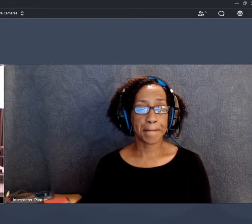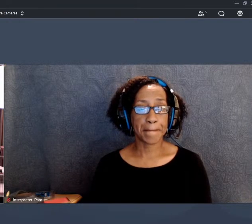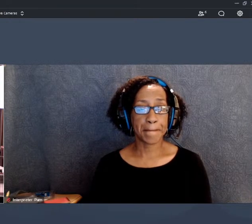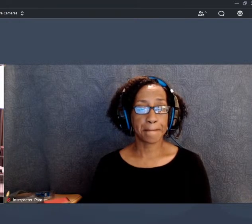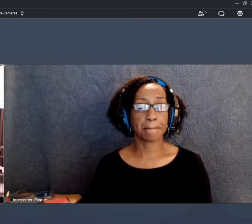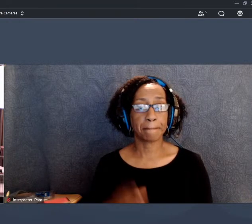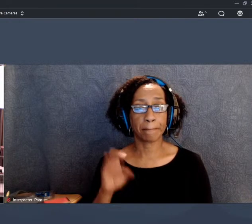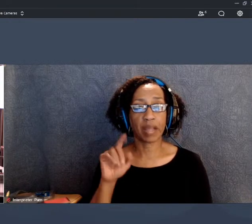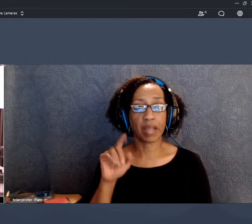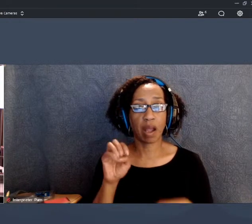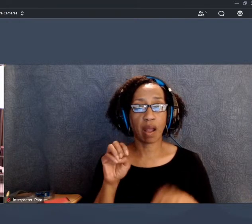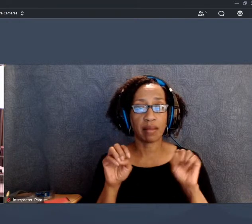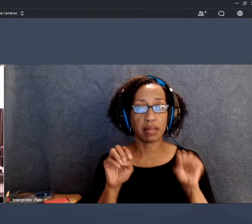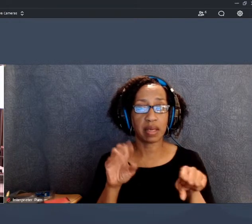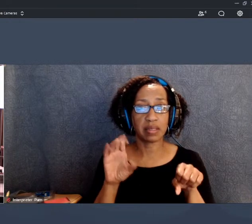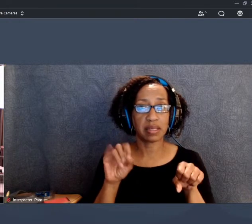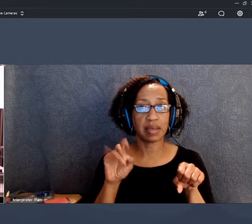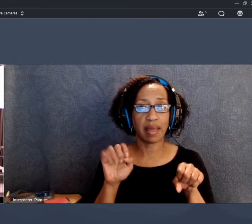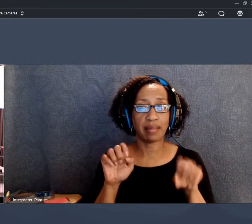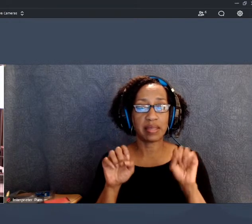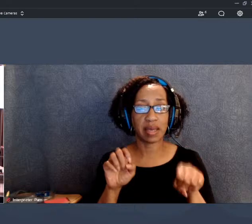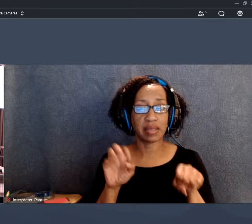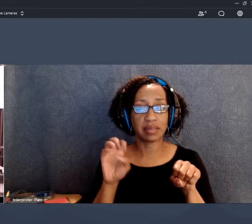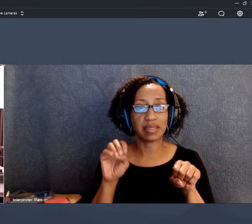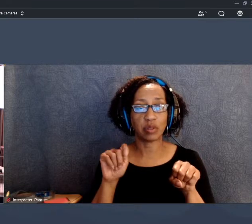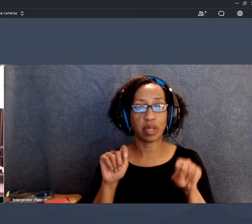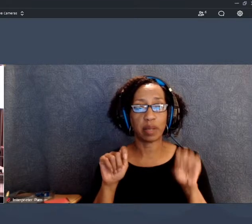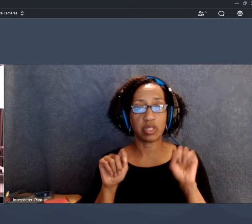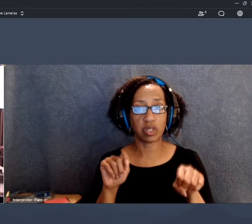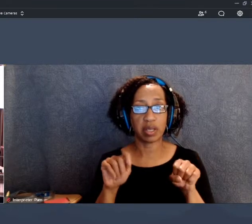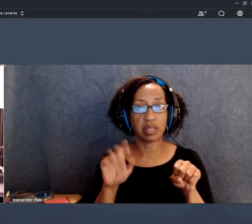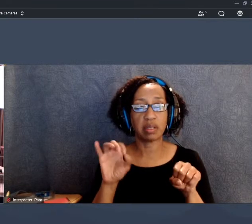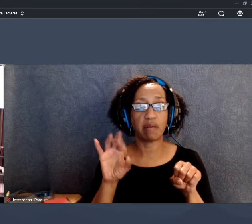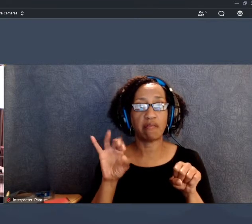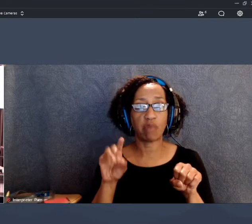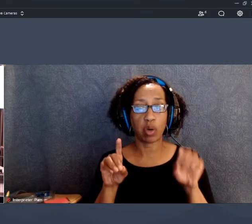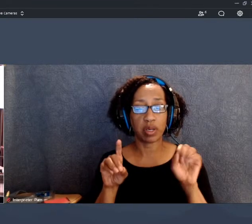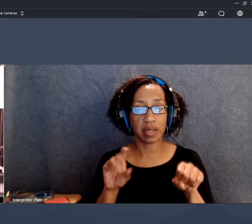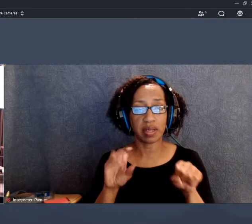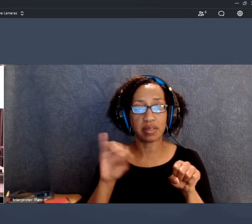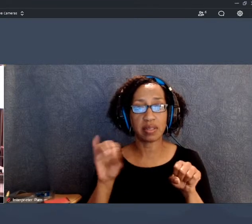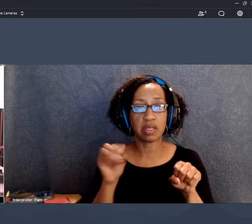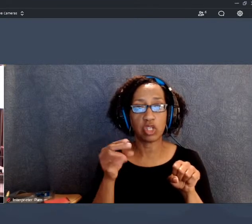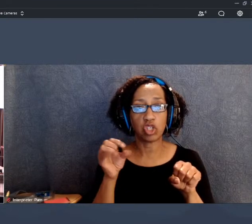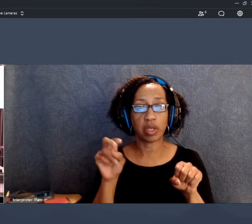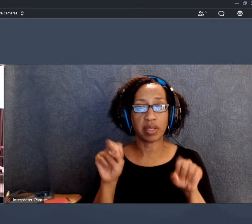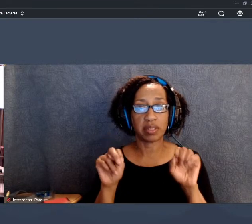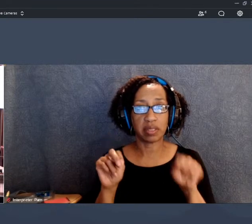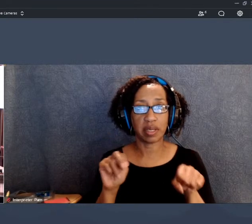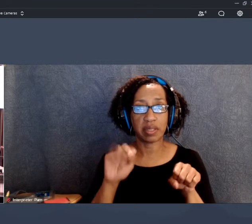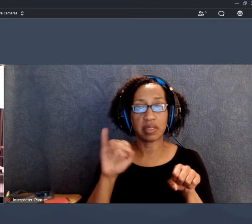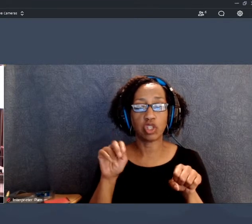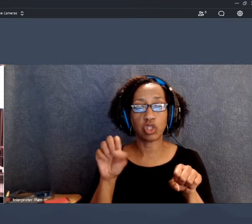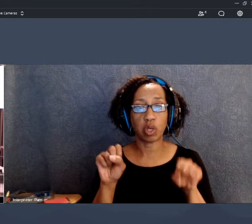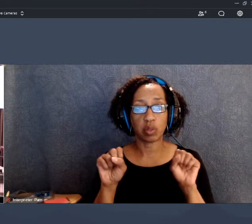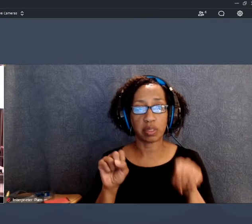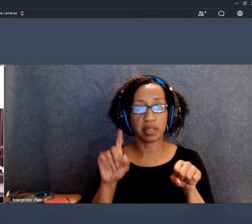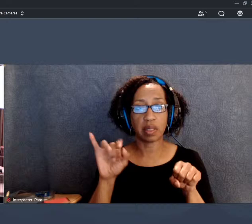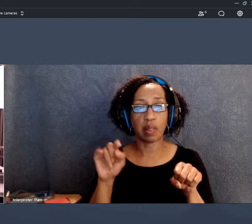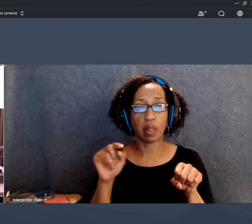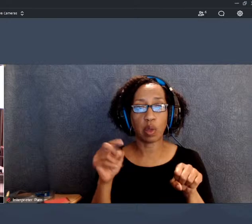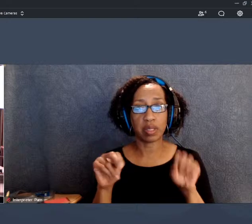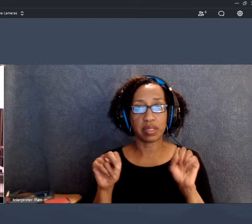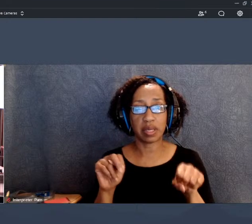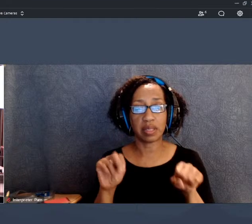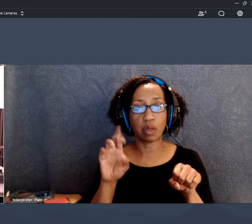Carlisle, yes. Canale, yes. Easter Thomas, yes. Ford, yes. Johnson, yes. Jones, yes. Logan, yes.